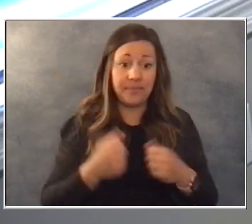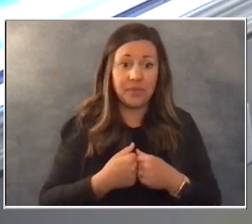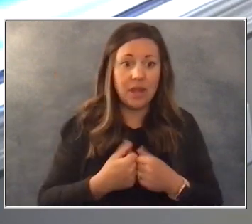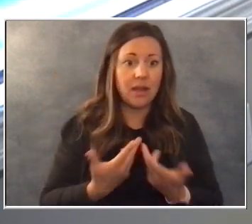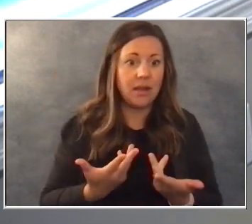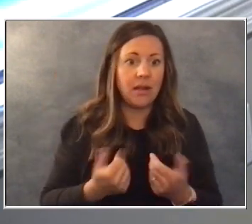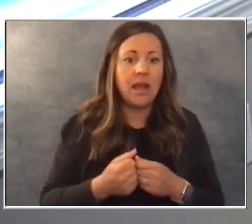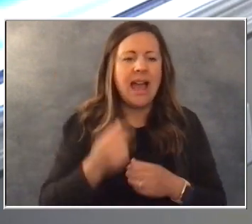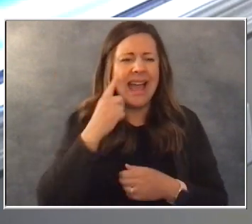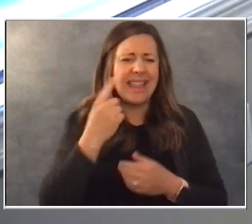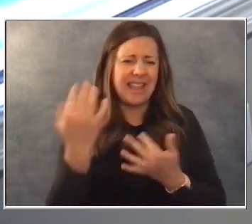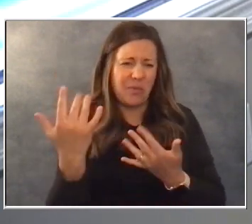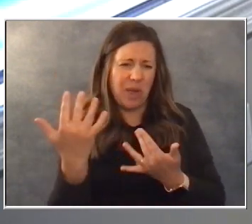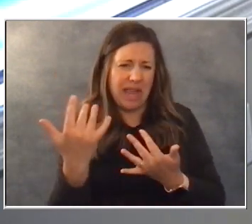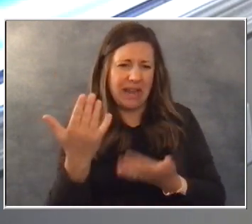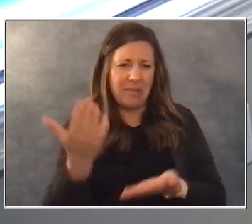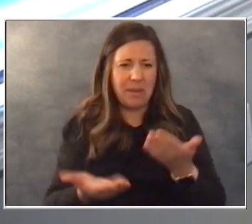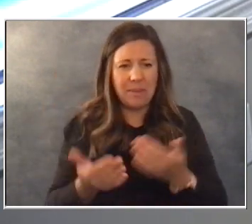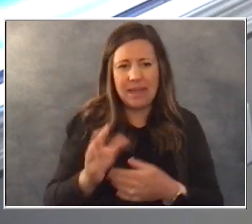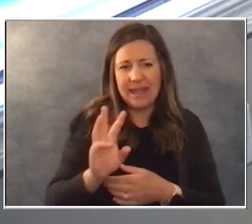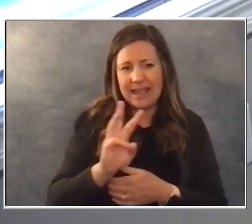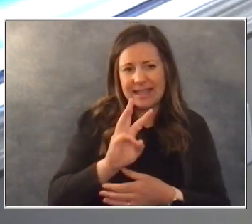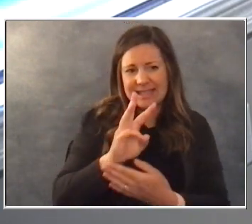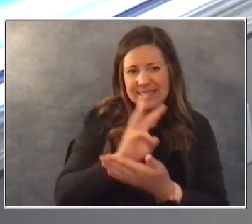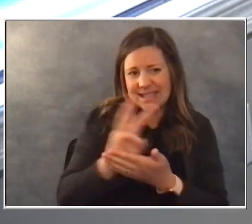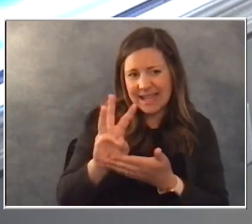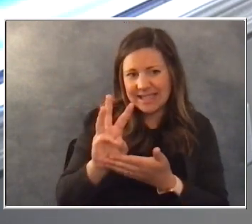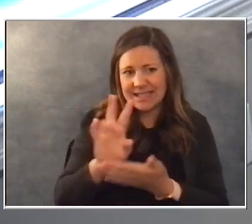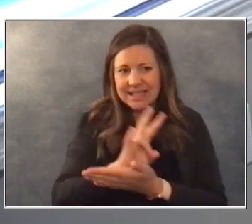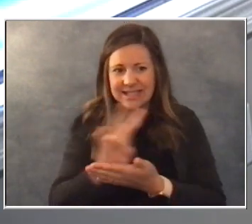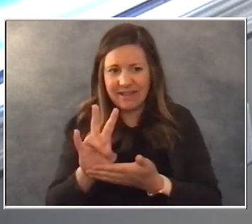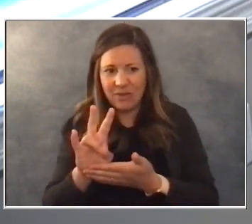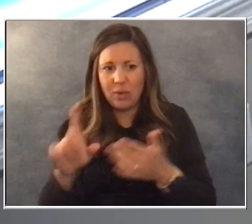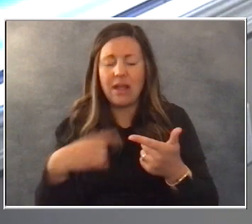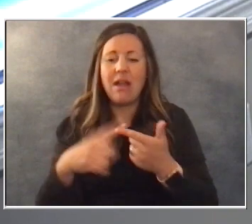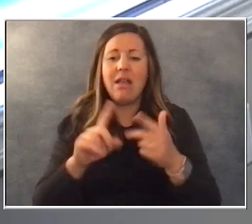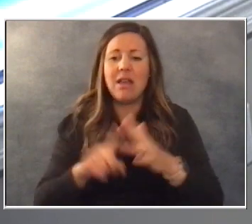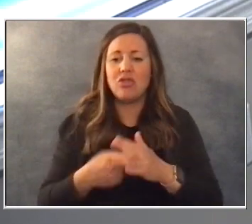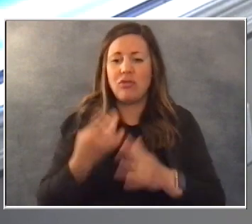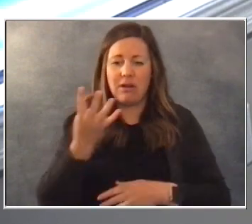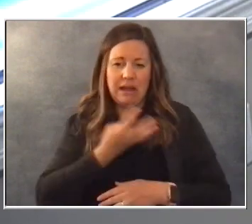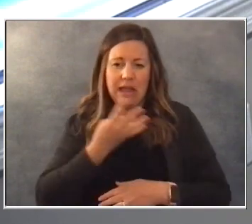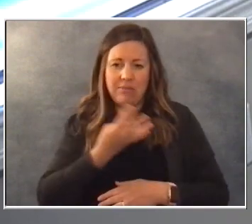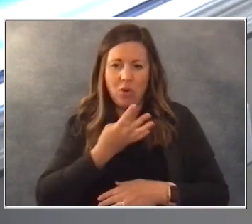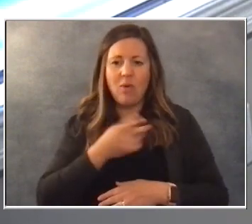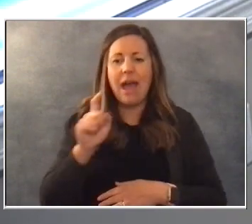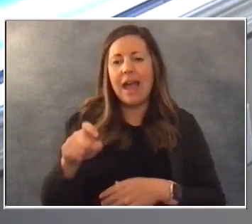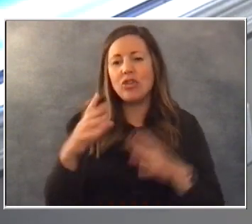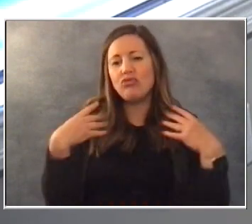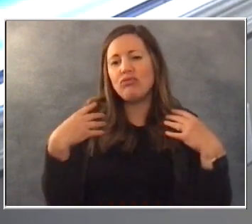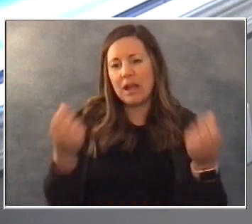I think I waited about 6 or 7 weeks before starting chemotherapy after that to recover from the surgery.